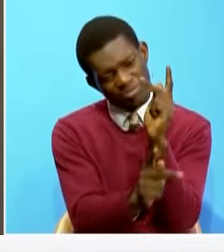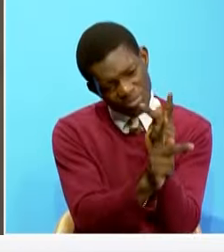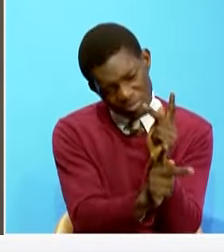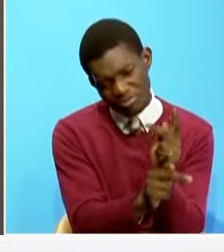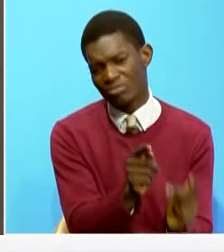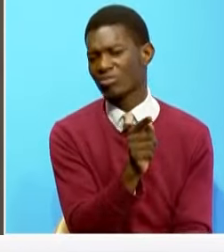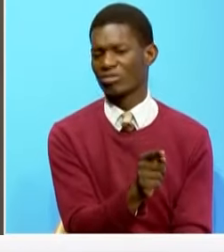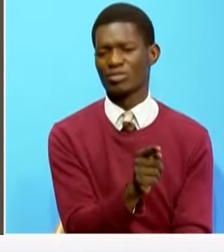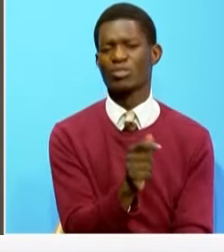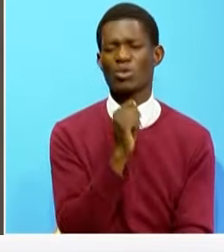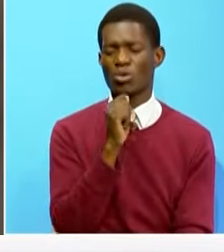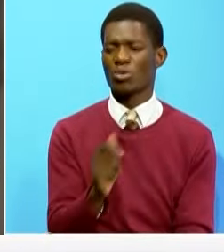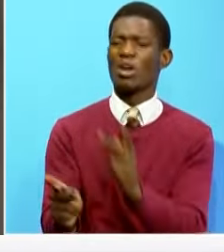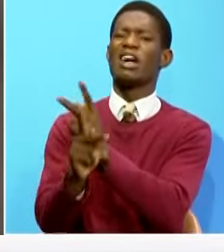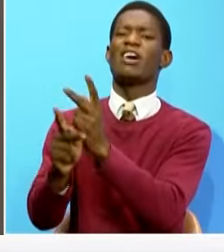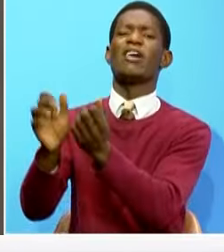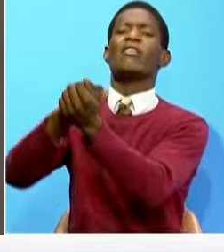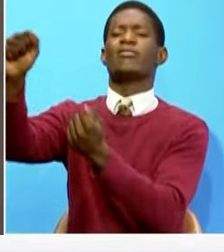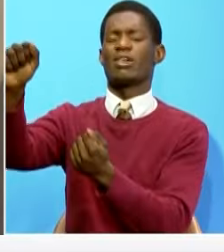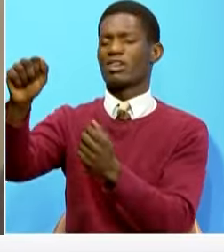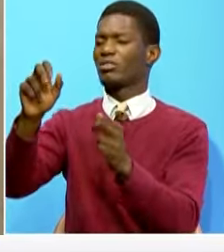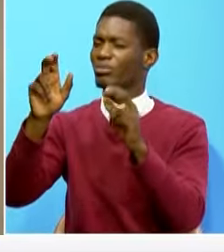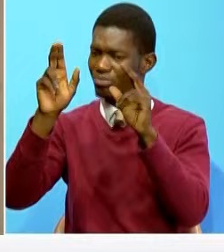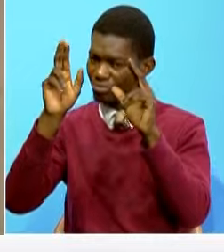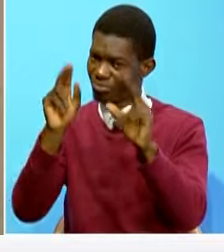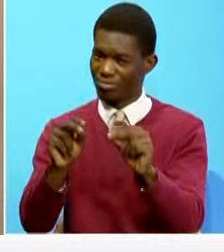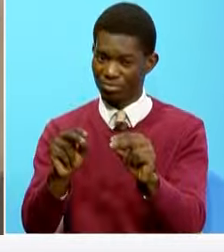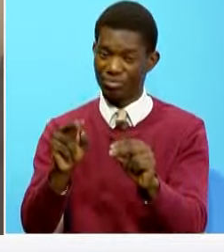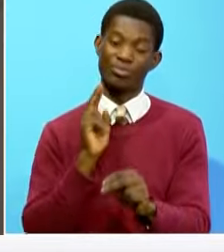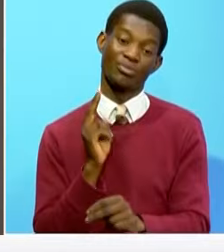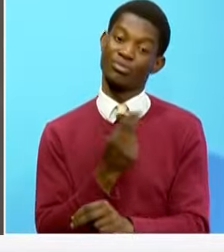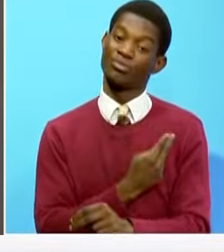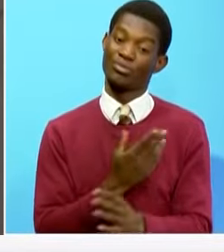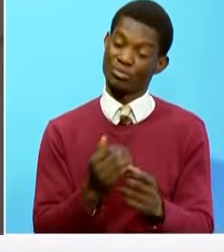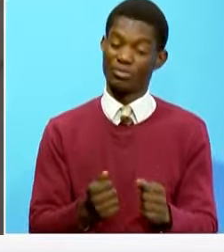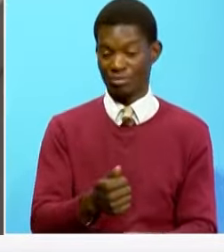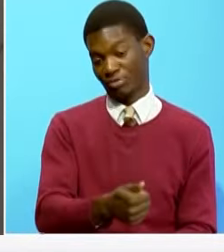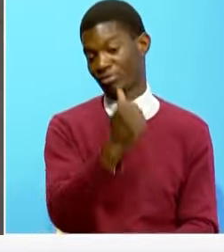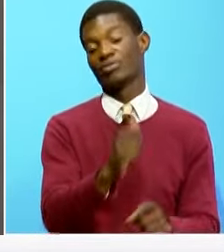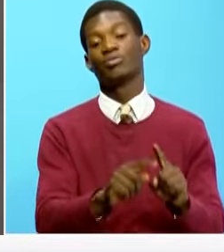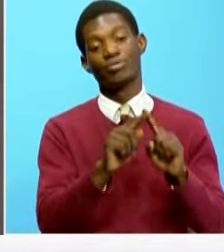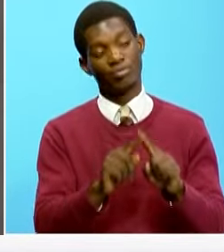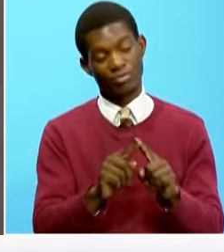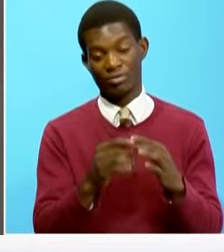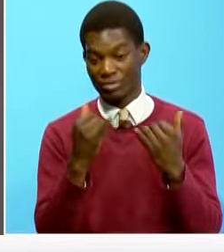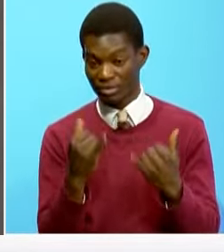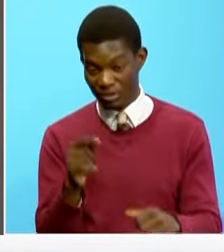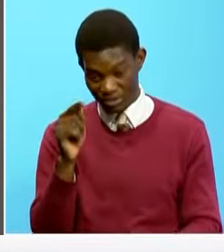least within Chipangale. We want to be self-reliant as Chipangale. So far, so good. It looks